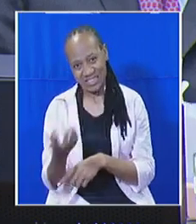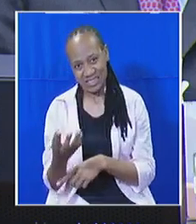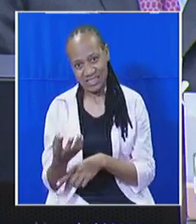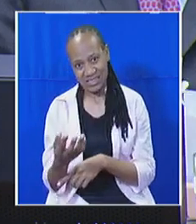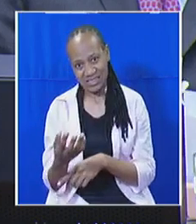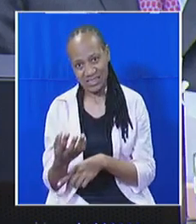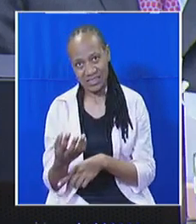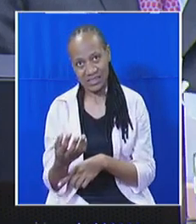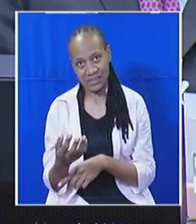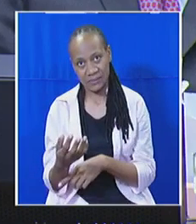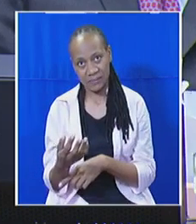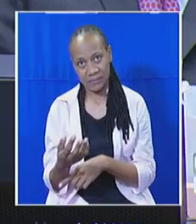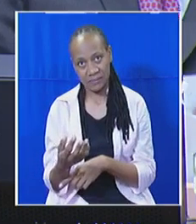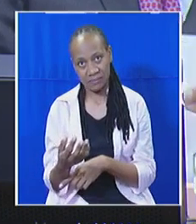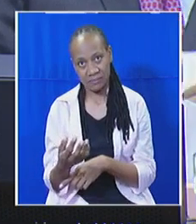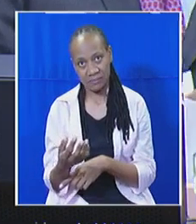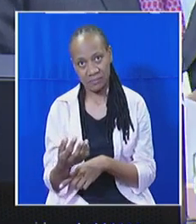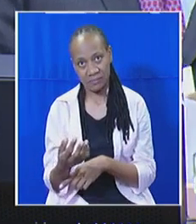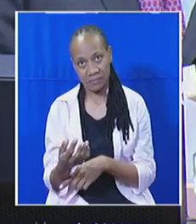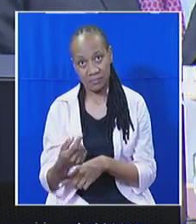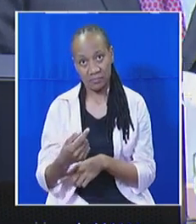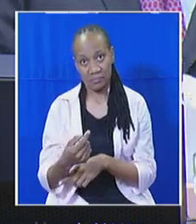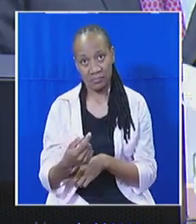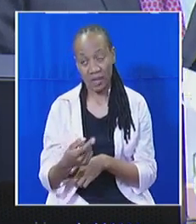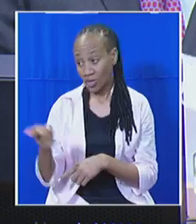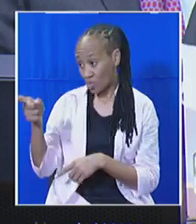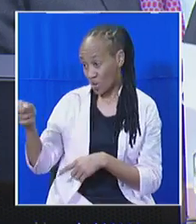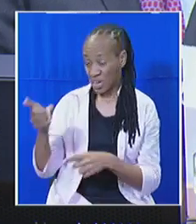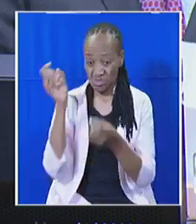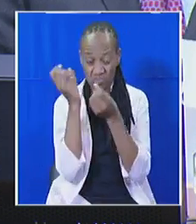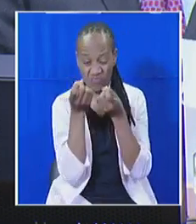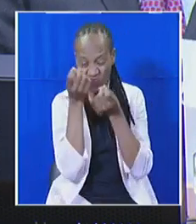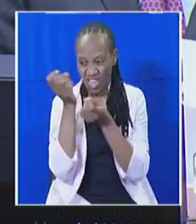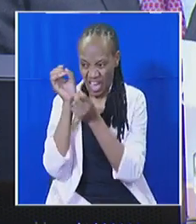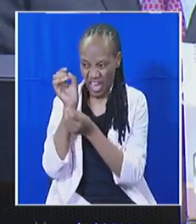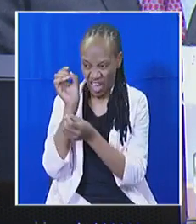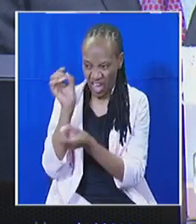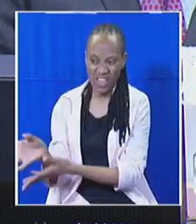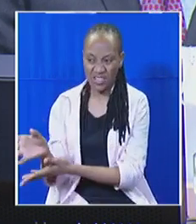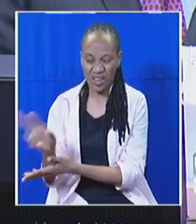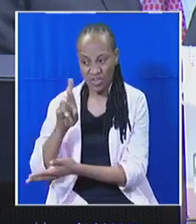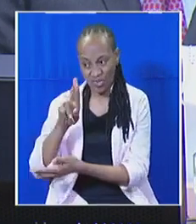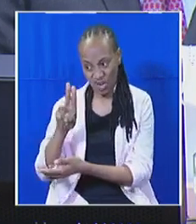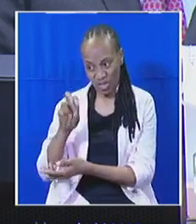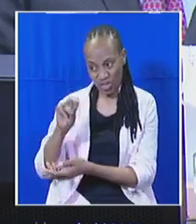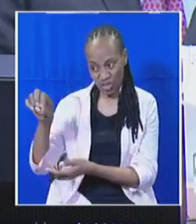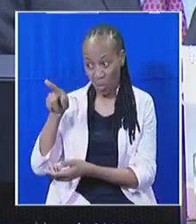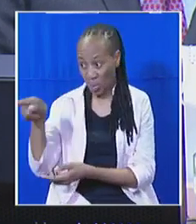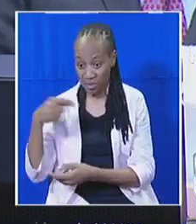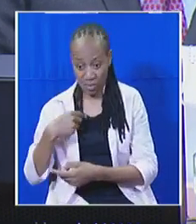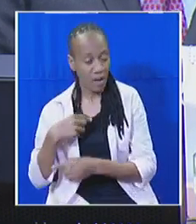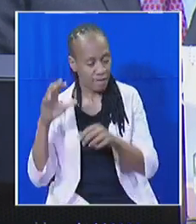countries. I don't share ideology of hating Russia with you. I don't. And we are very much in power, and we deal with